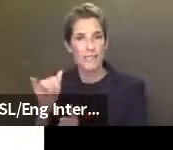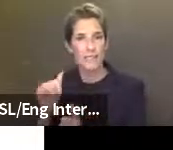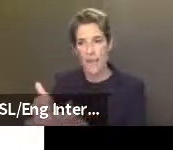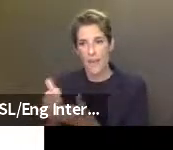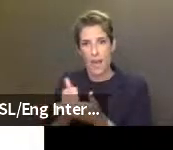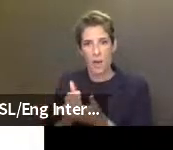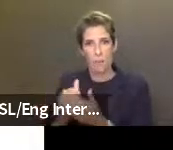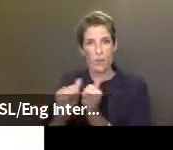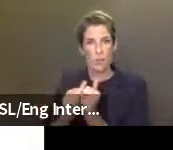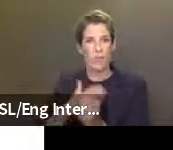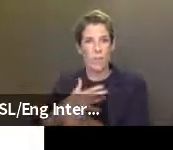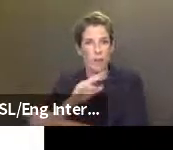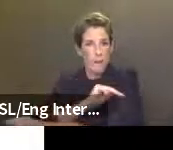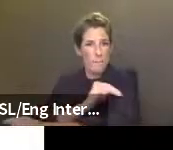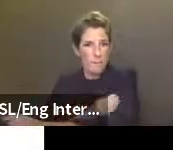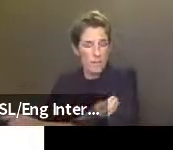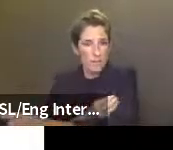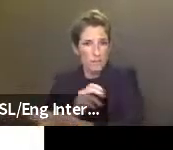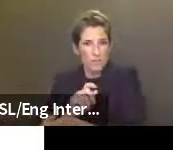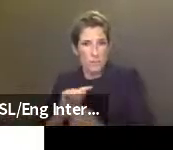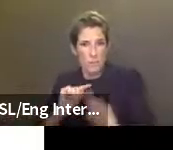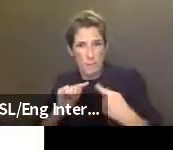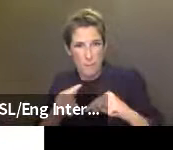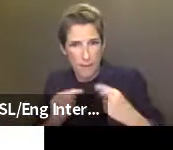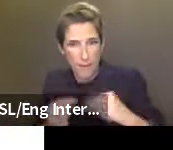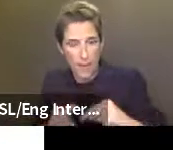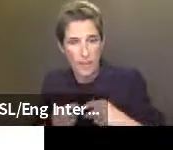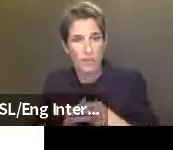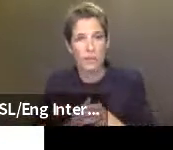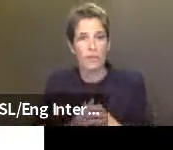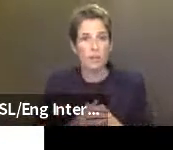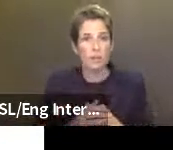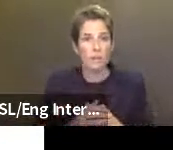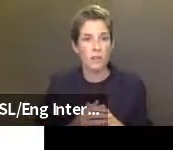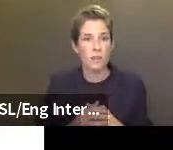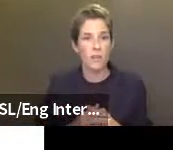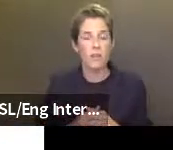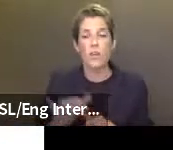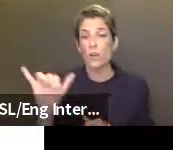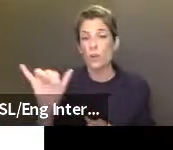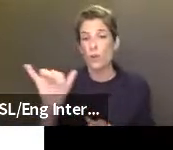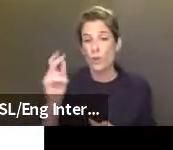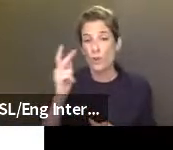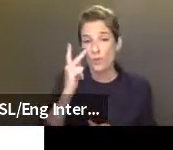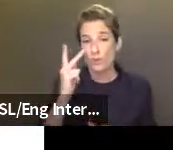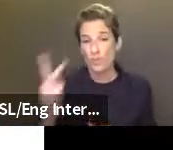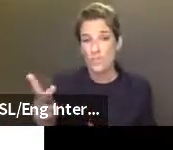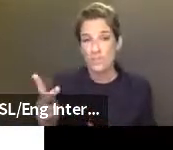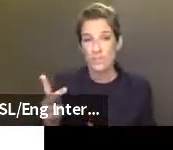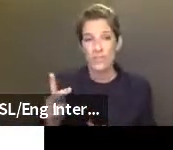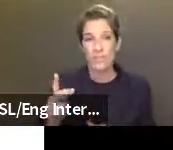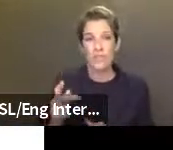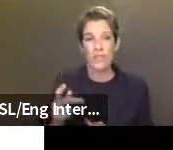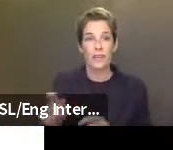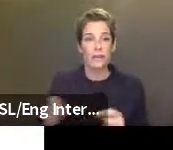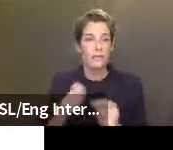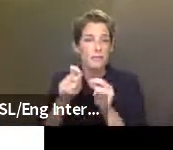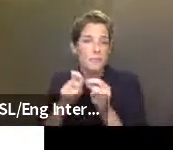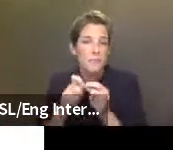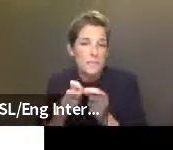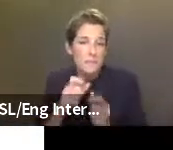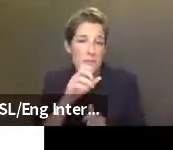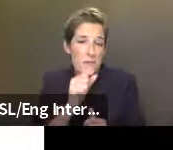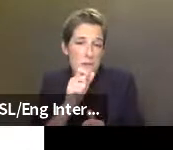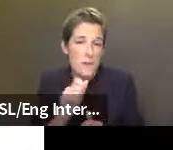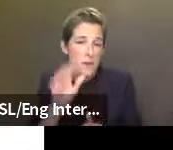The third image of my left arm picturing my fluffy, honey-colored tabby cat, Waffles, whom we, me and Paul,